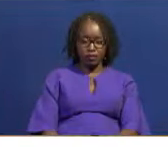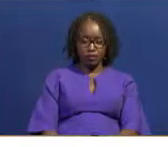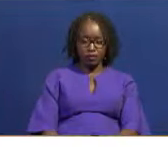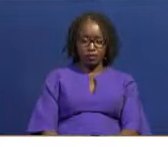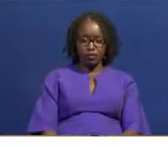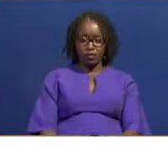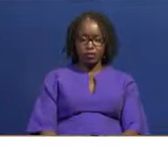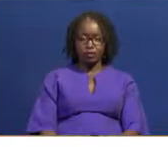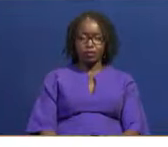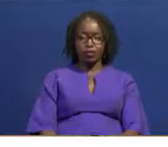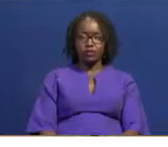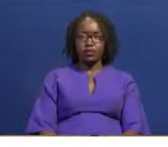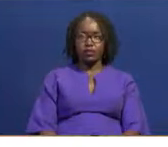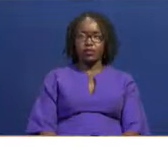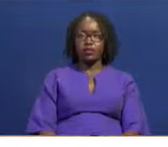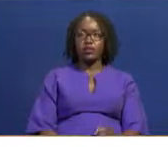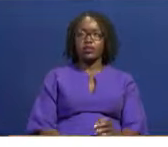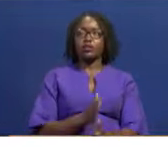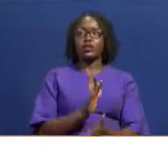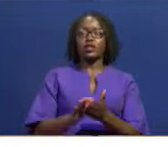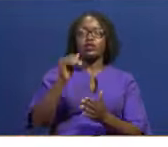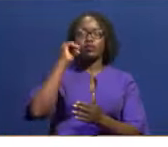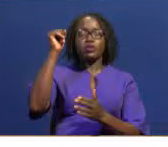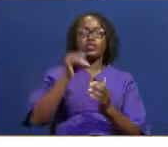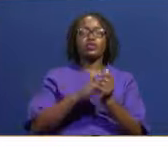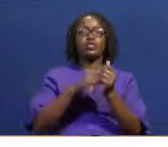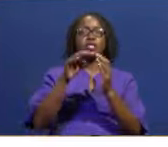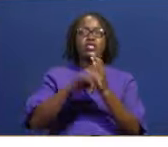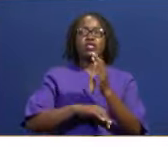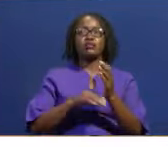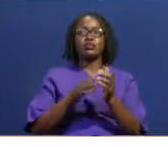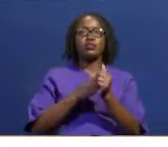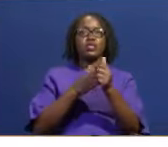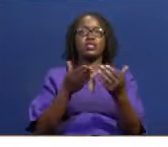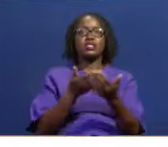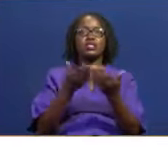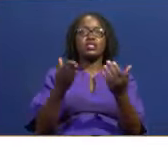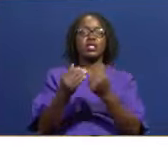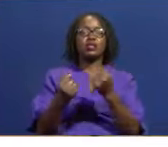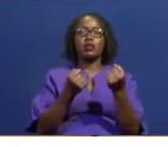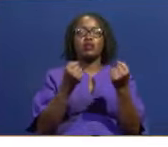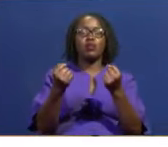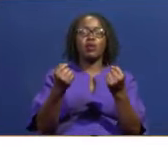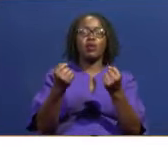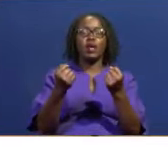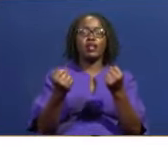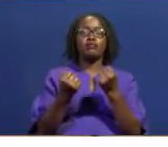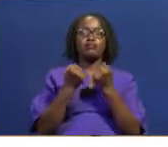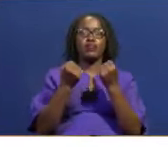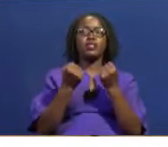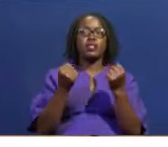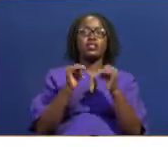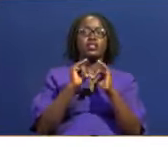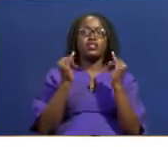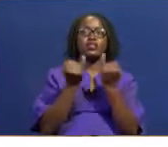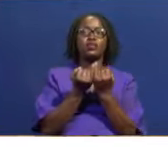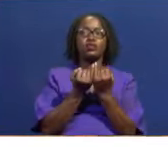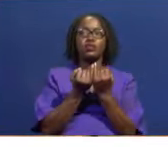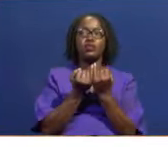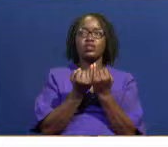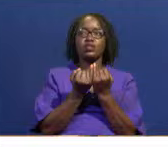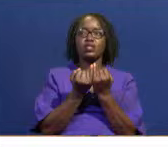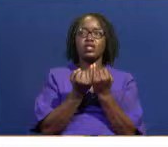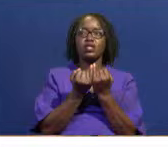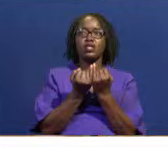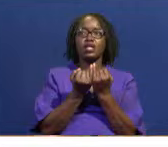Without political leadership to drive these norms and to give power and to energize these institutions,